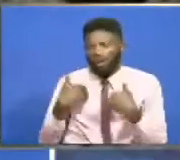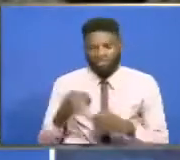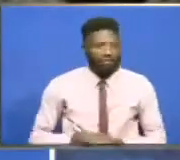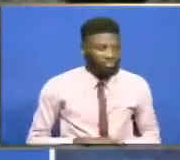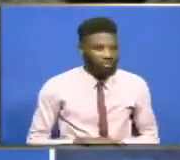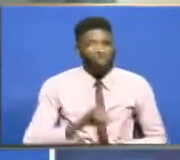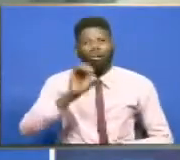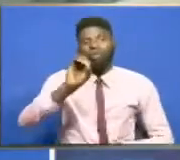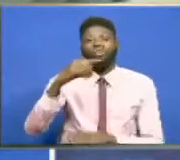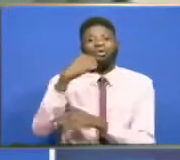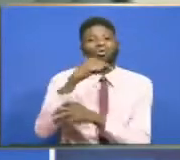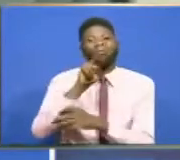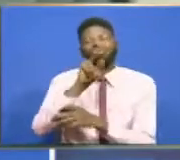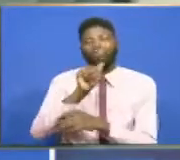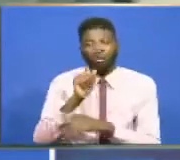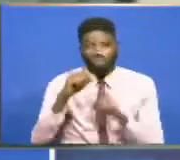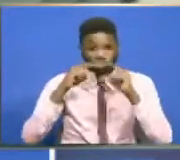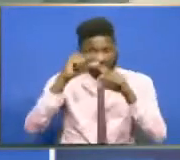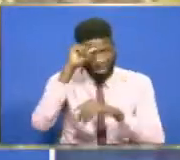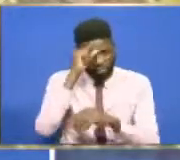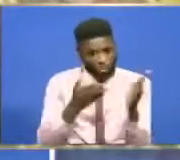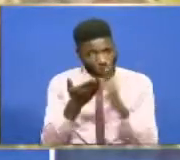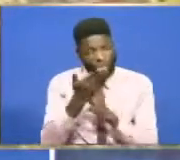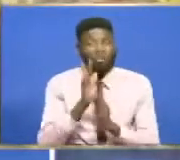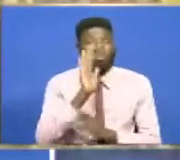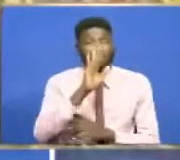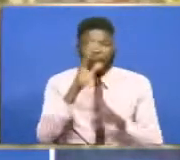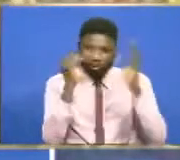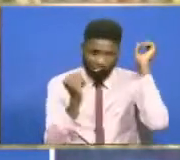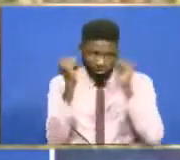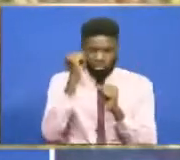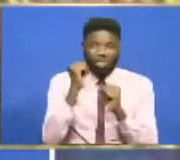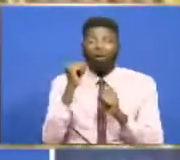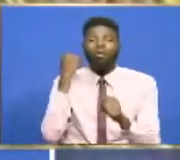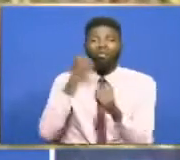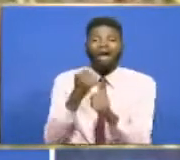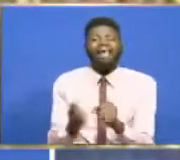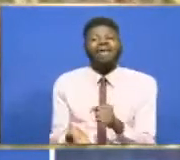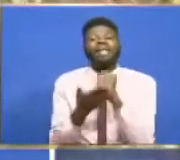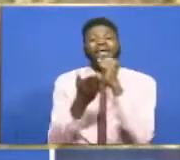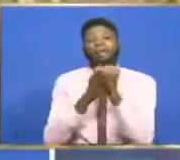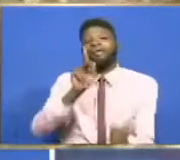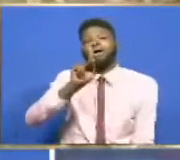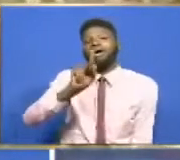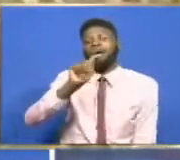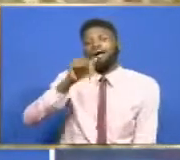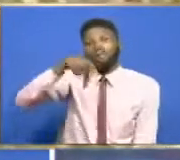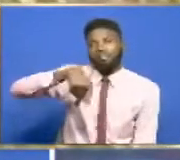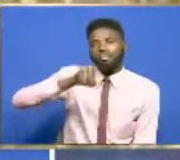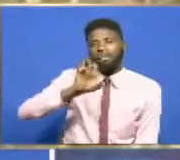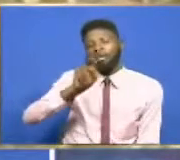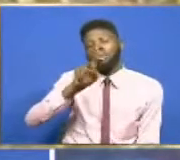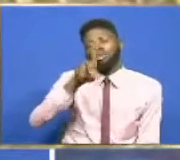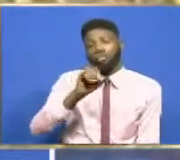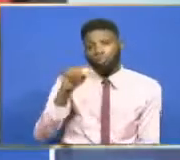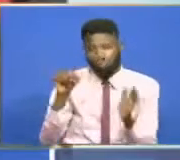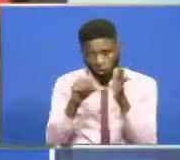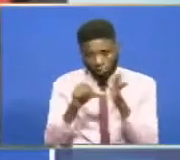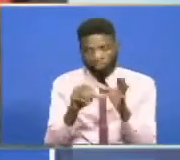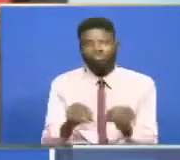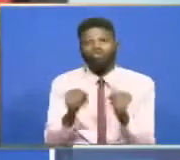agencies, has escalated efforts to contain the insecurity situation in Kapedo at the border of Baringo and Turkana